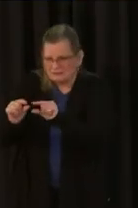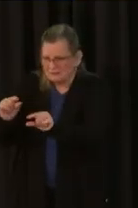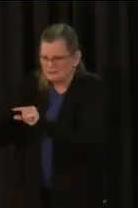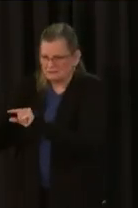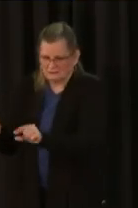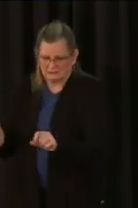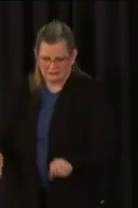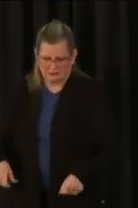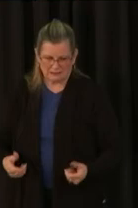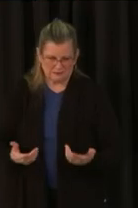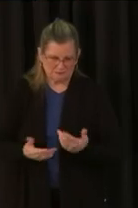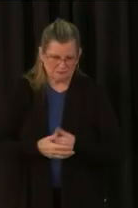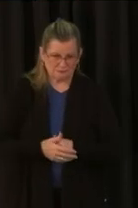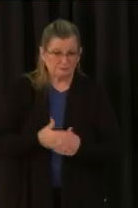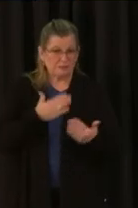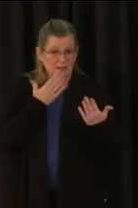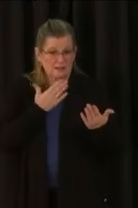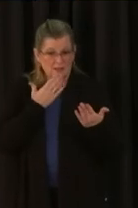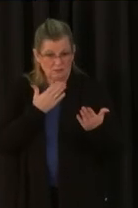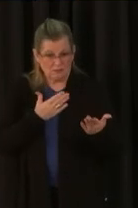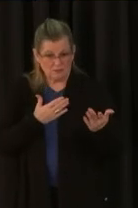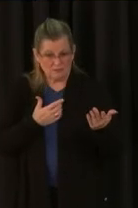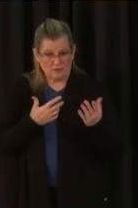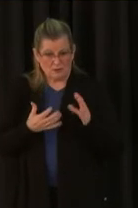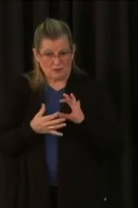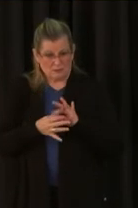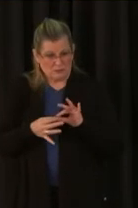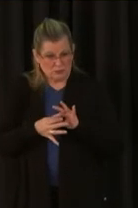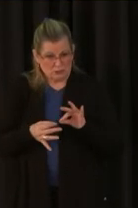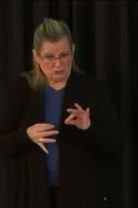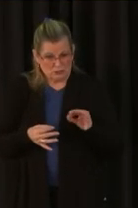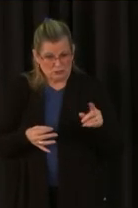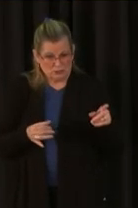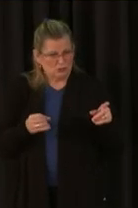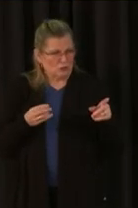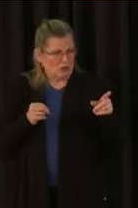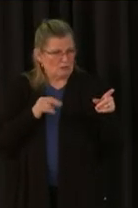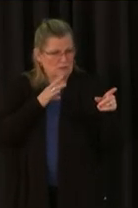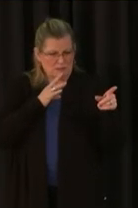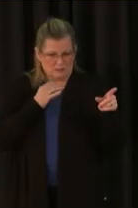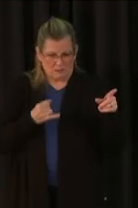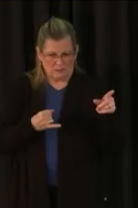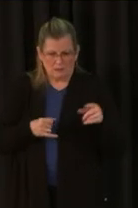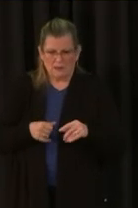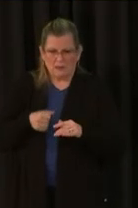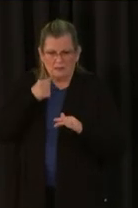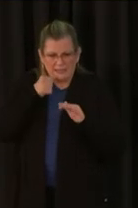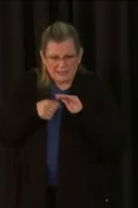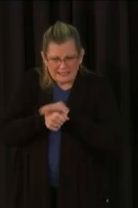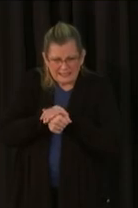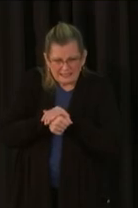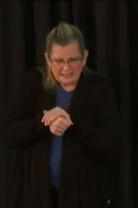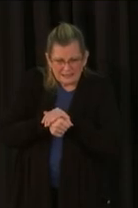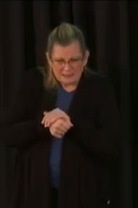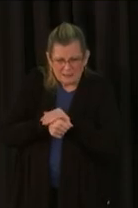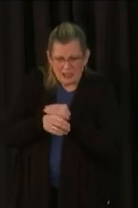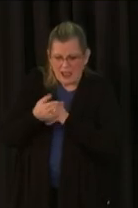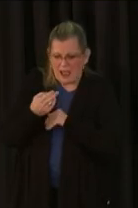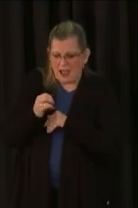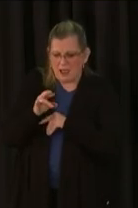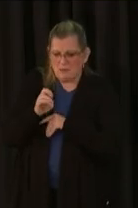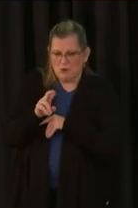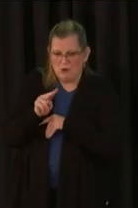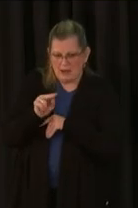Great. And wanted to also just mention that it's a good point about the hibernation, because we also know that we're still in